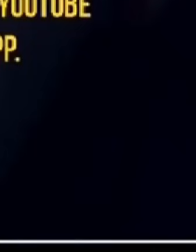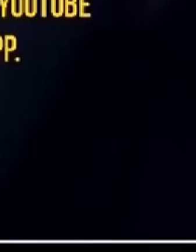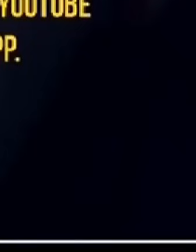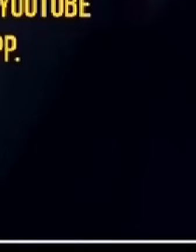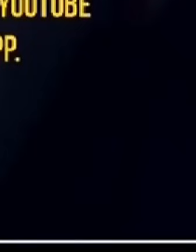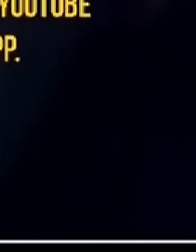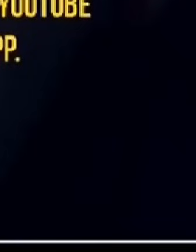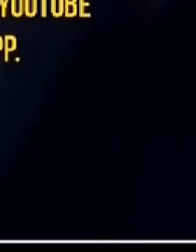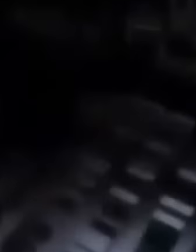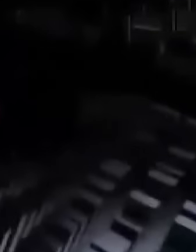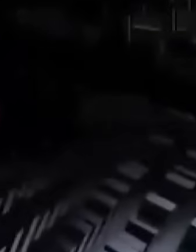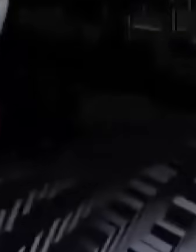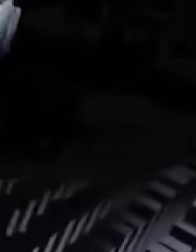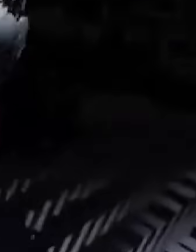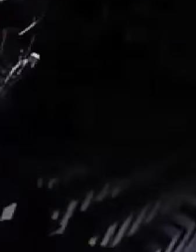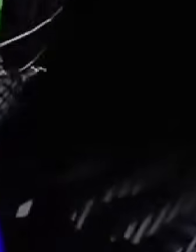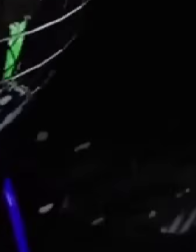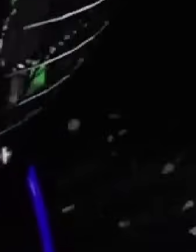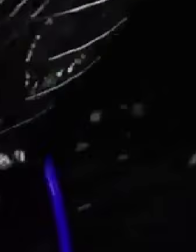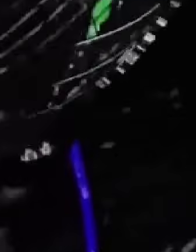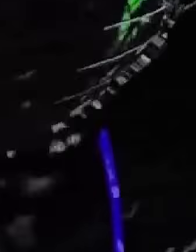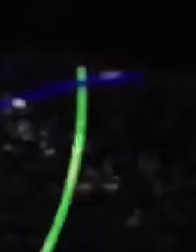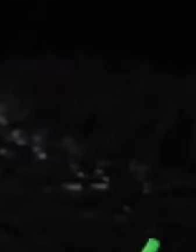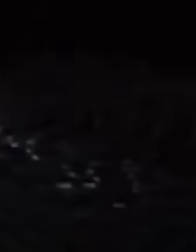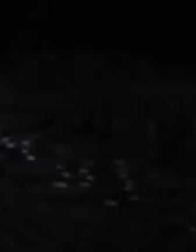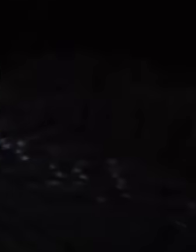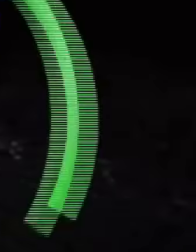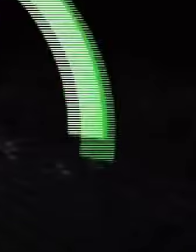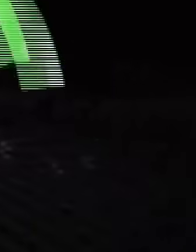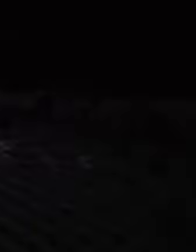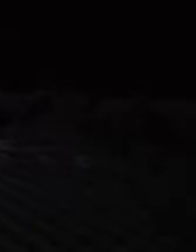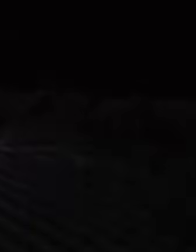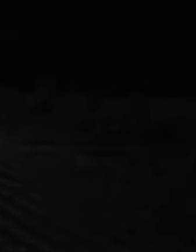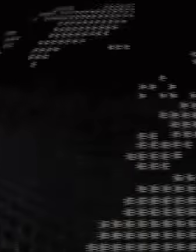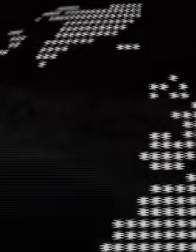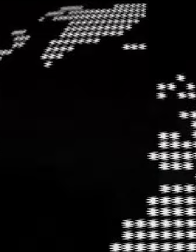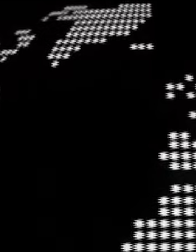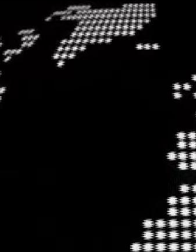make sense to future generations?